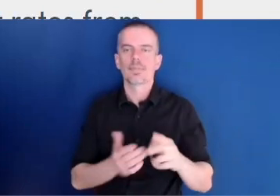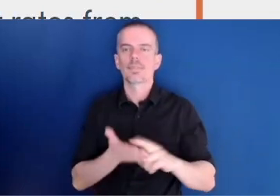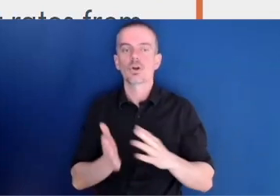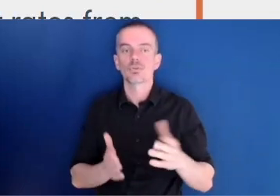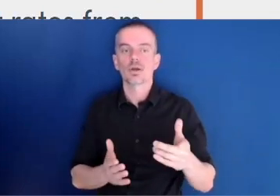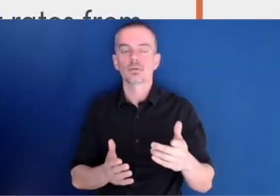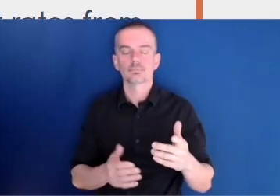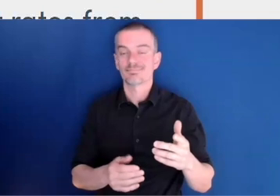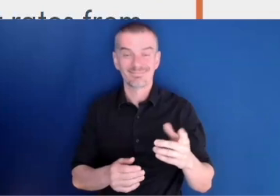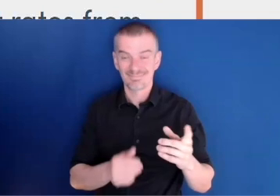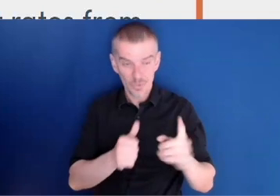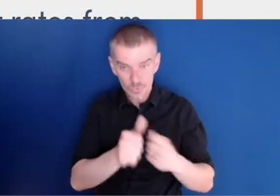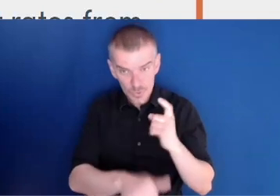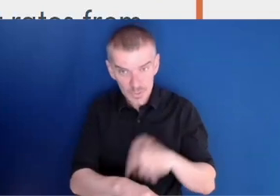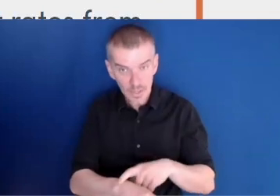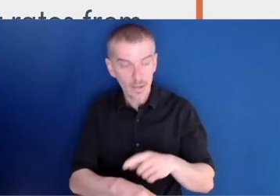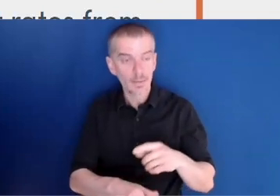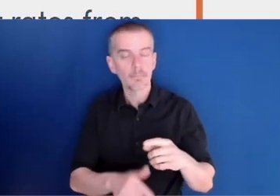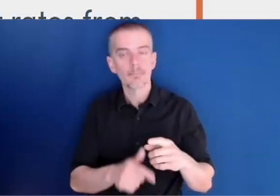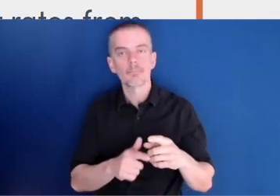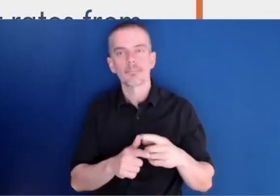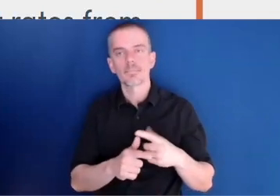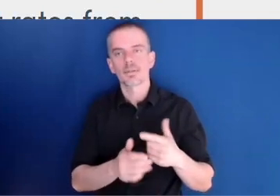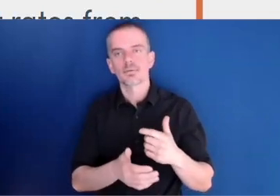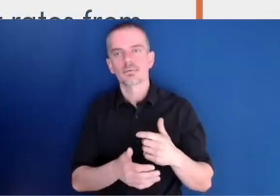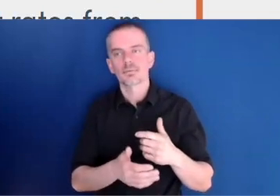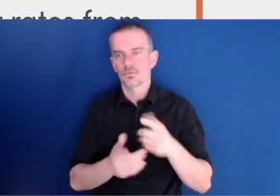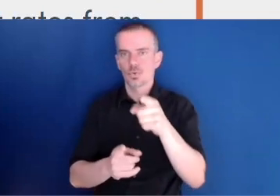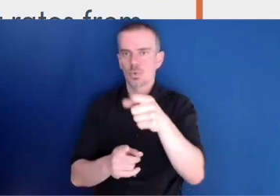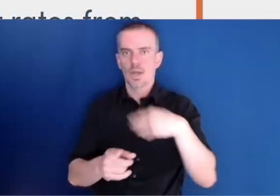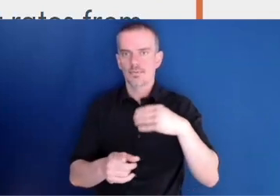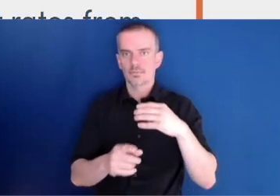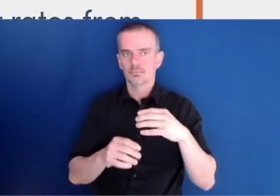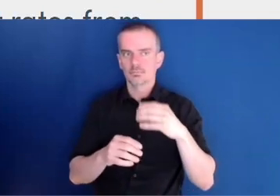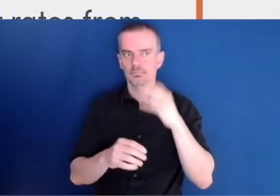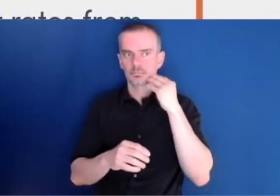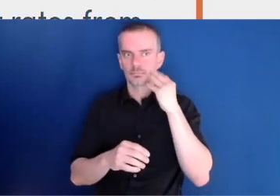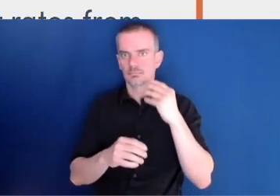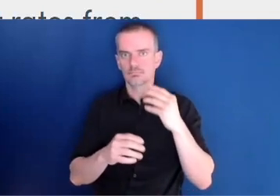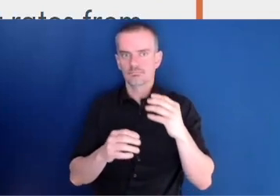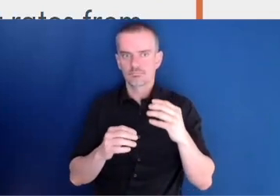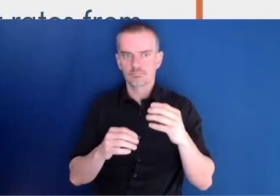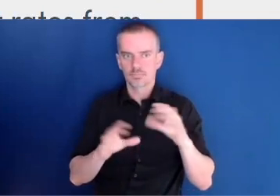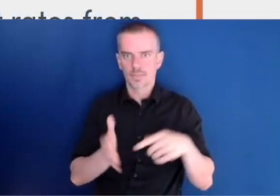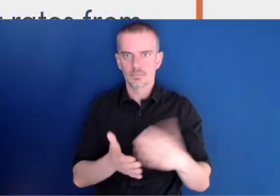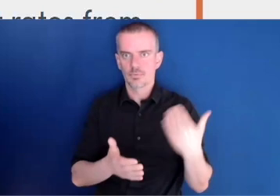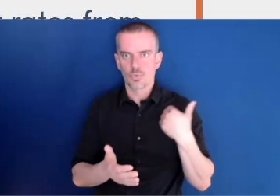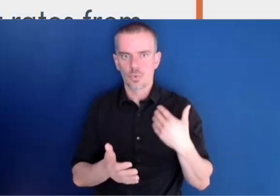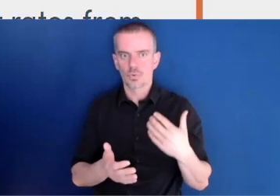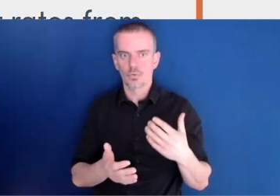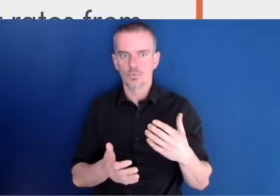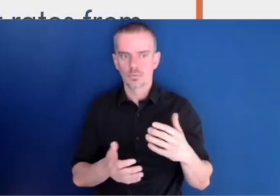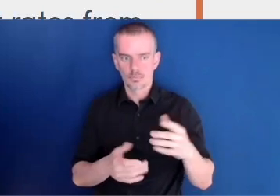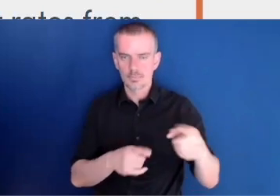they can, if you haven't done it before, they can help navigate you through it. Or even if you have done it before, it takes some of the,